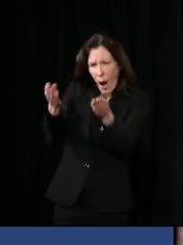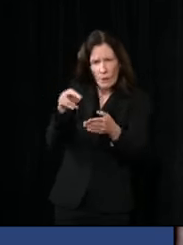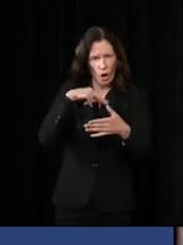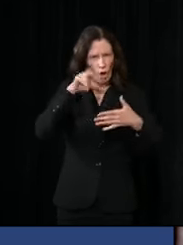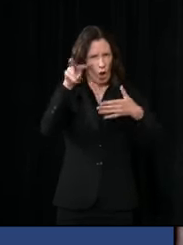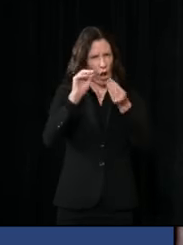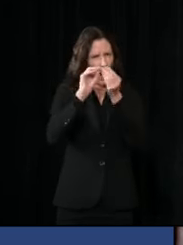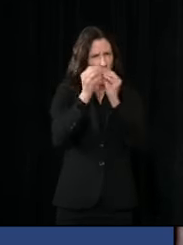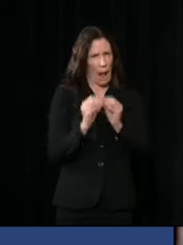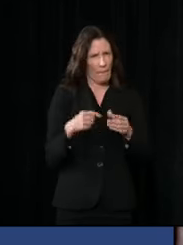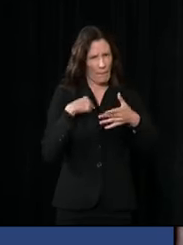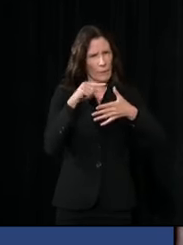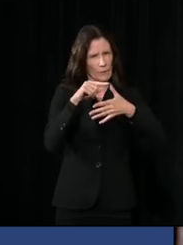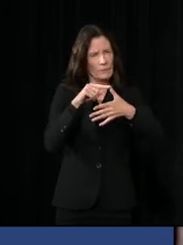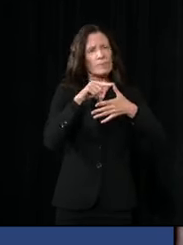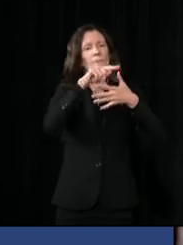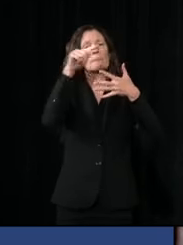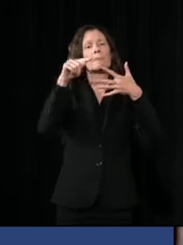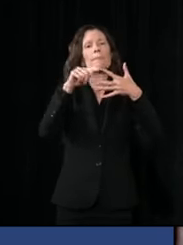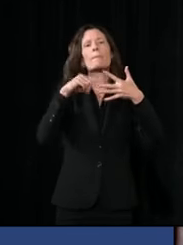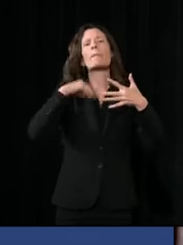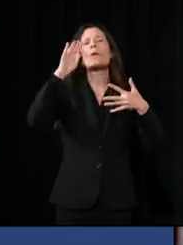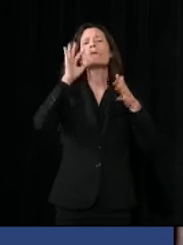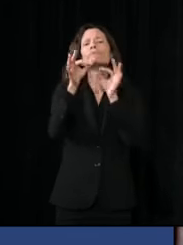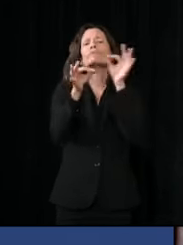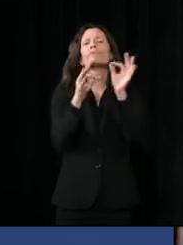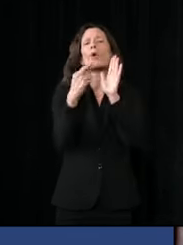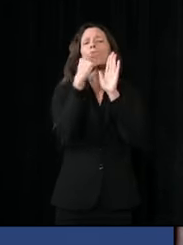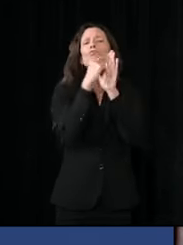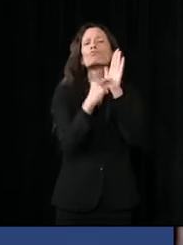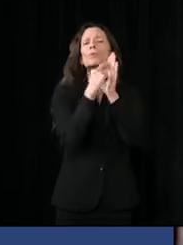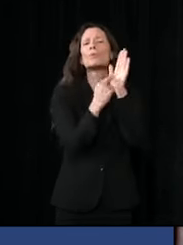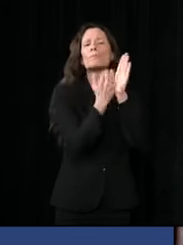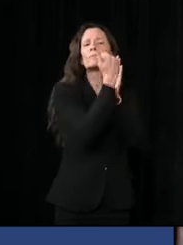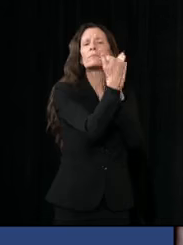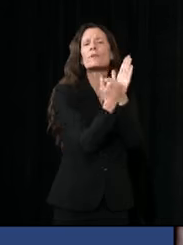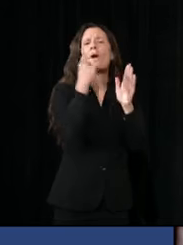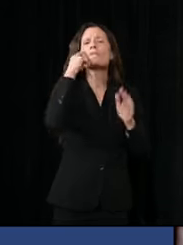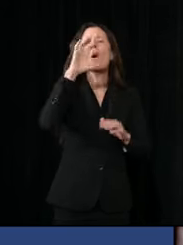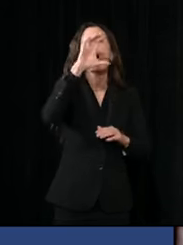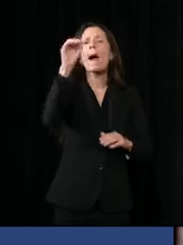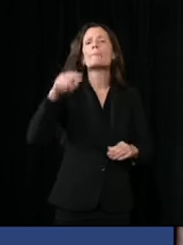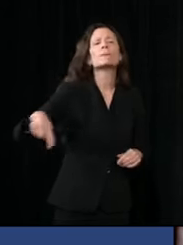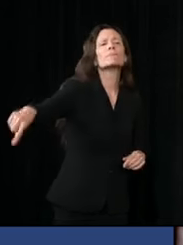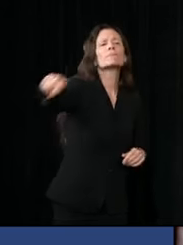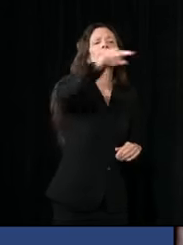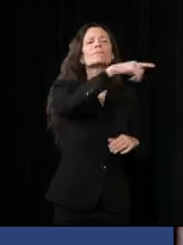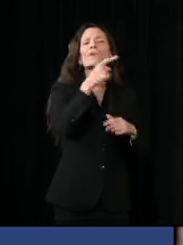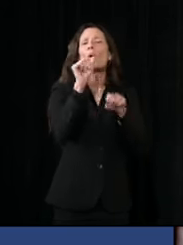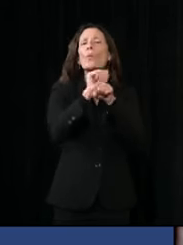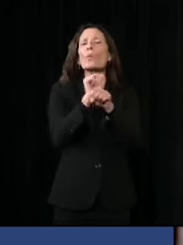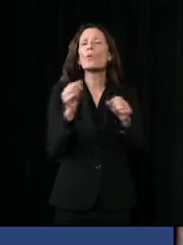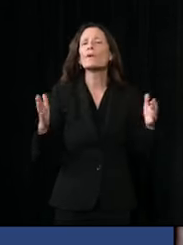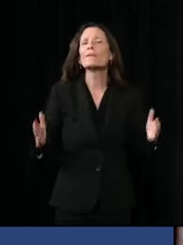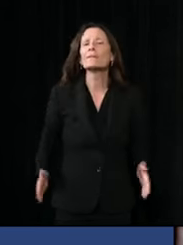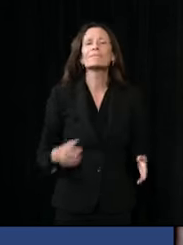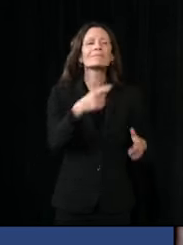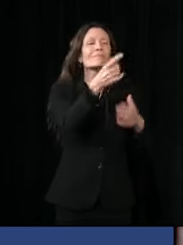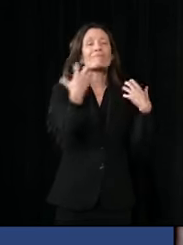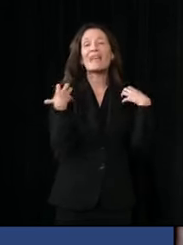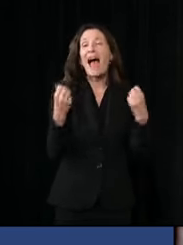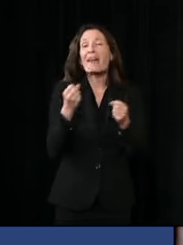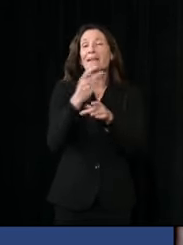for employers, individuals, and healthcare facilities for assured accountability as we reopen.